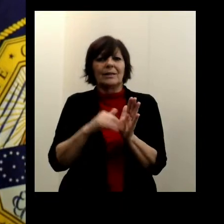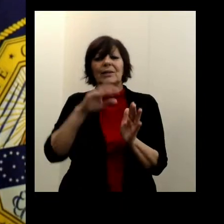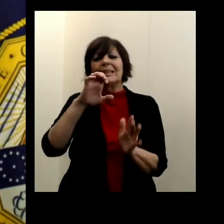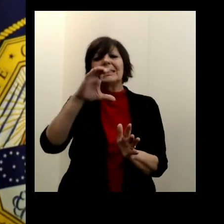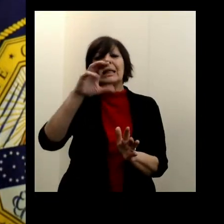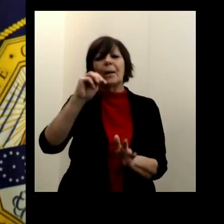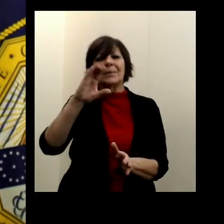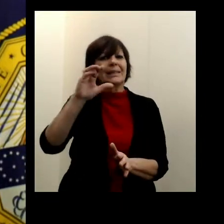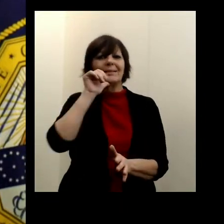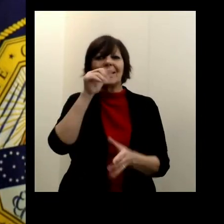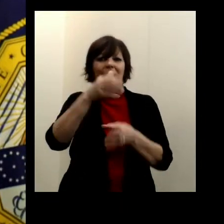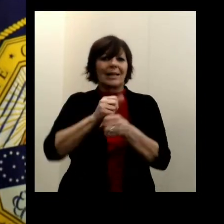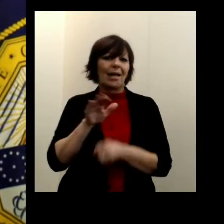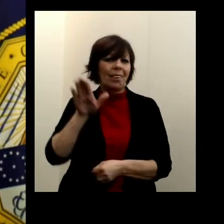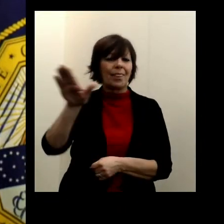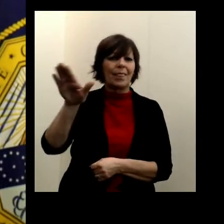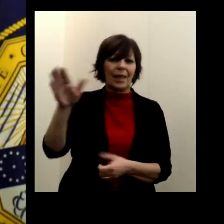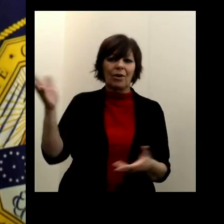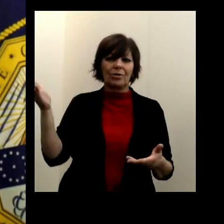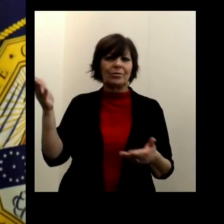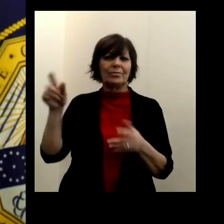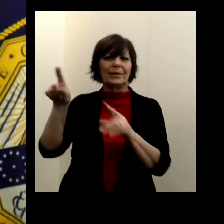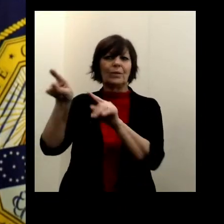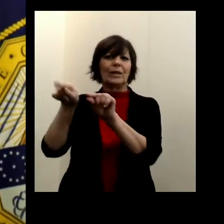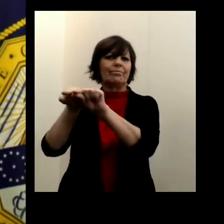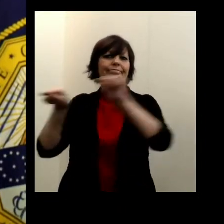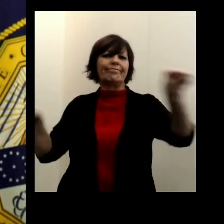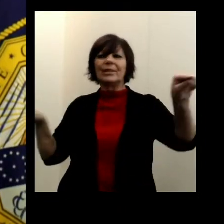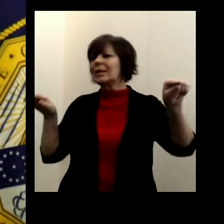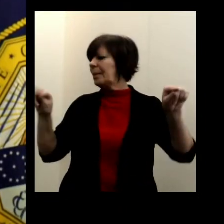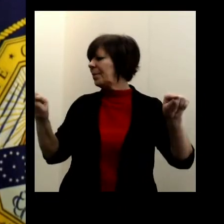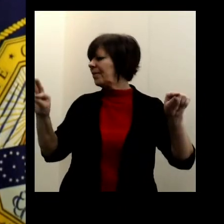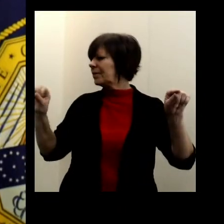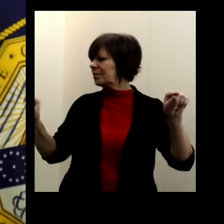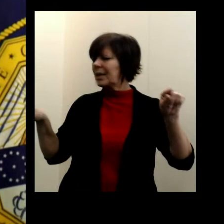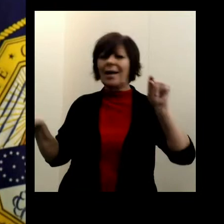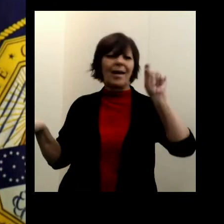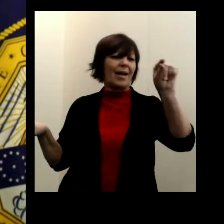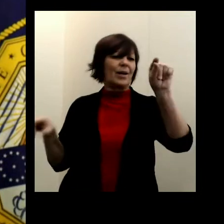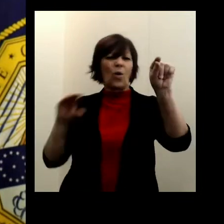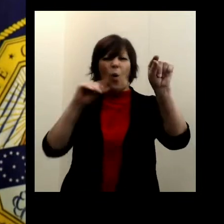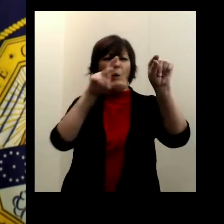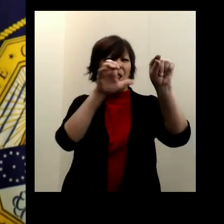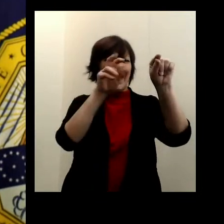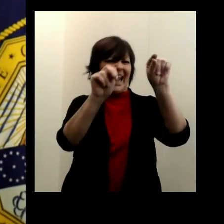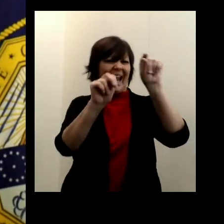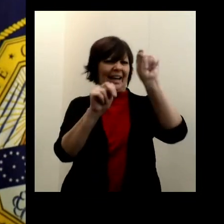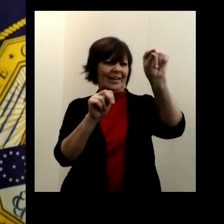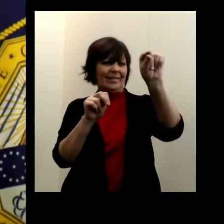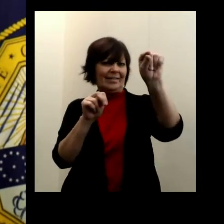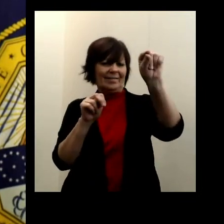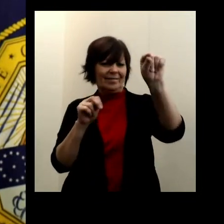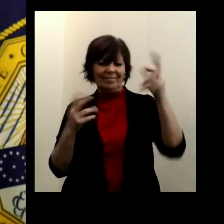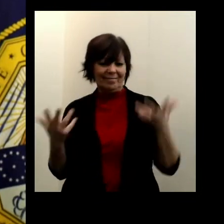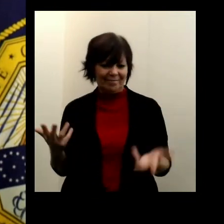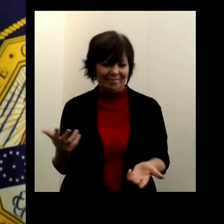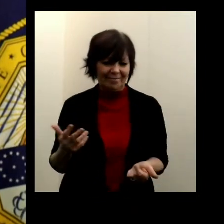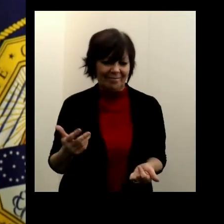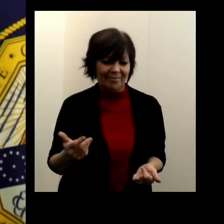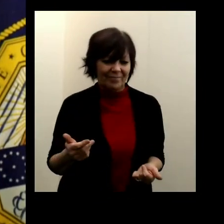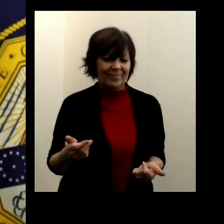get direct delivery of doses. They went to Millard Fillmore Suburban Hospital, which is a Kaleida hospital, still in Erie